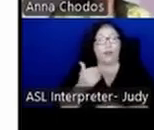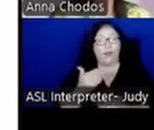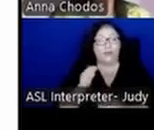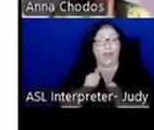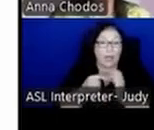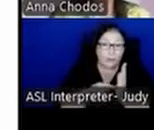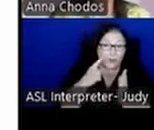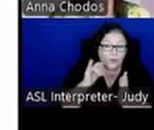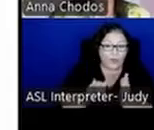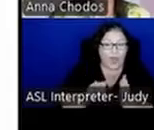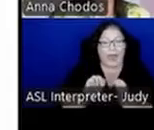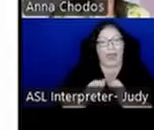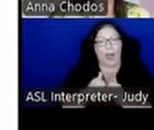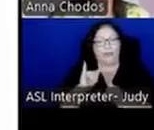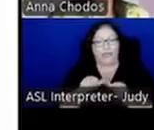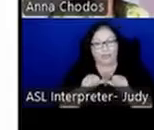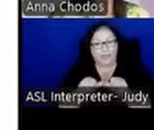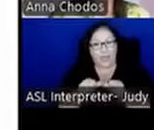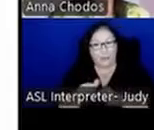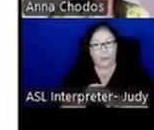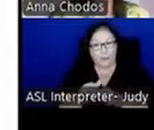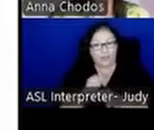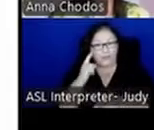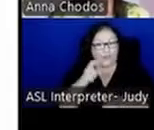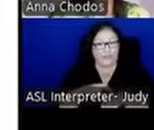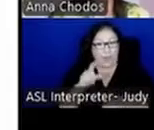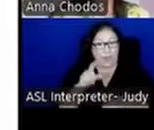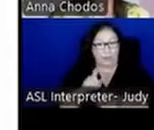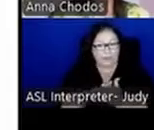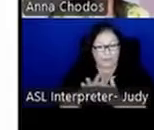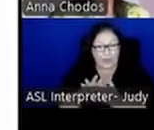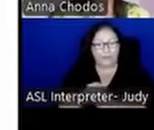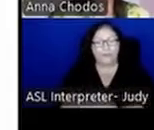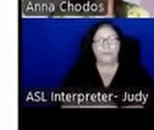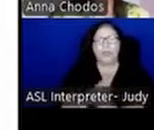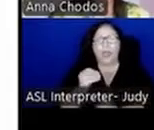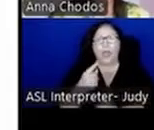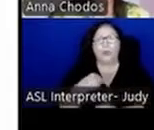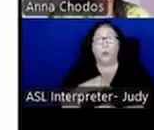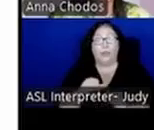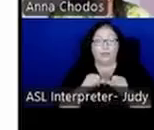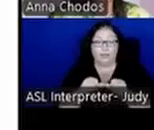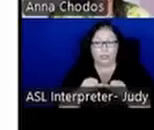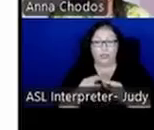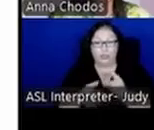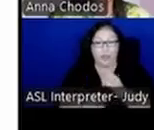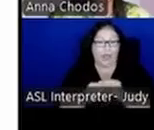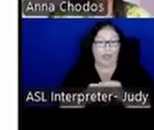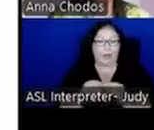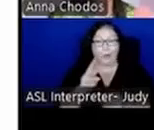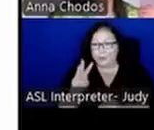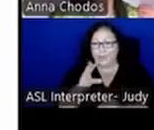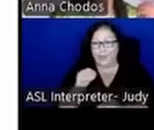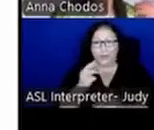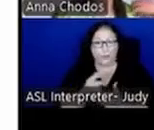sustainable practice for the time that you need to spend? And we continue to add website and resource guides. And of course, this